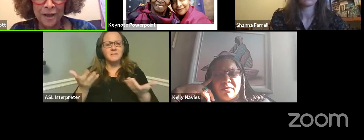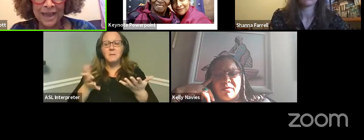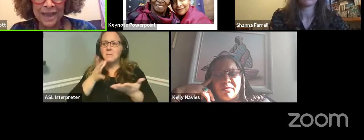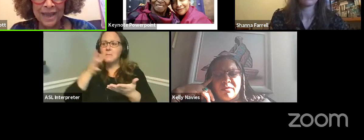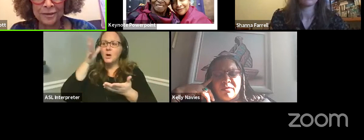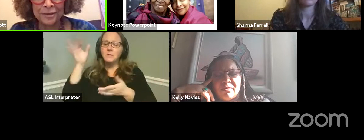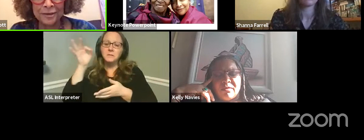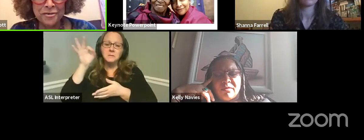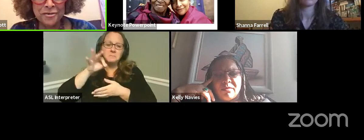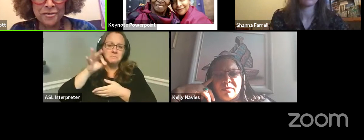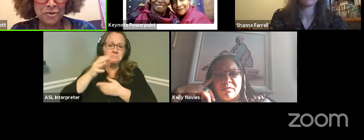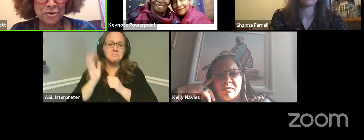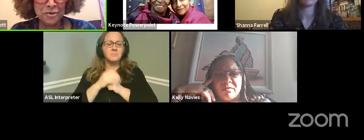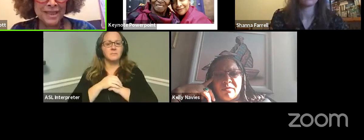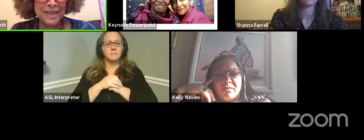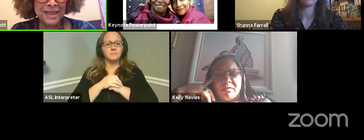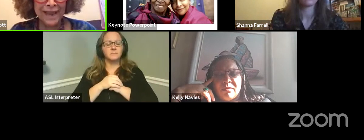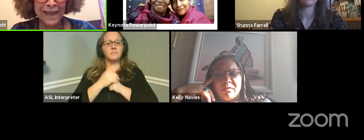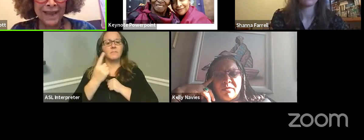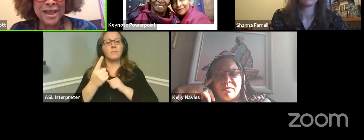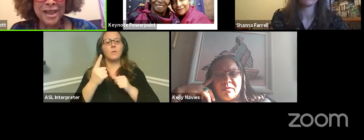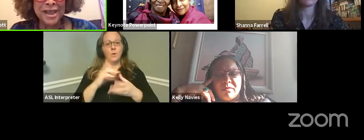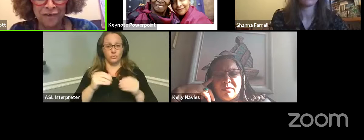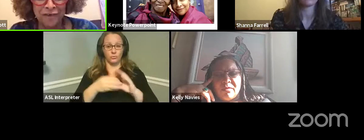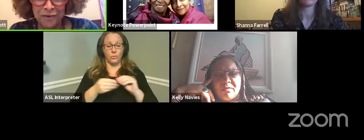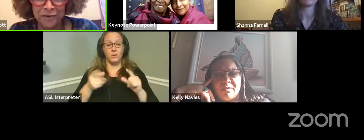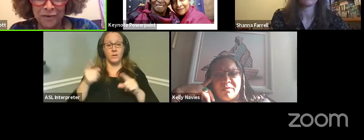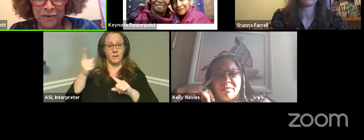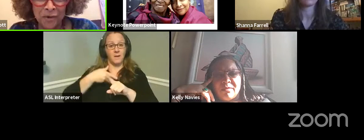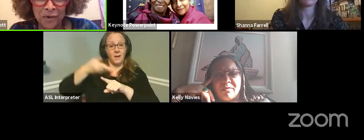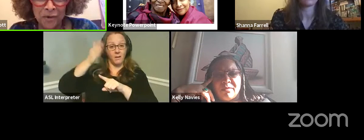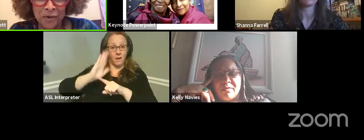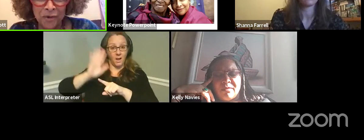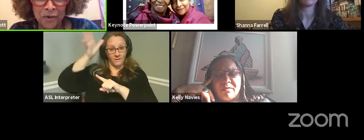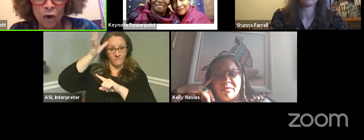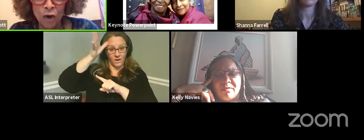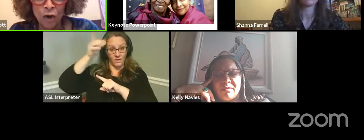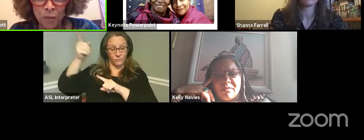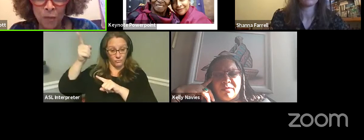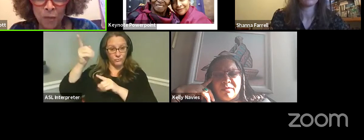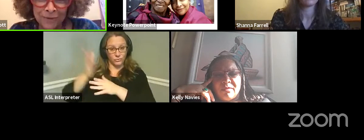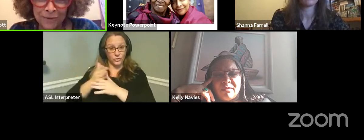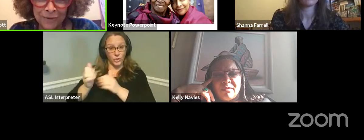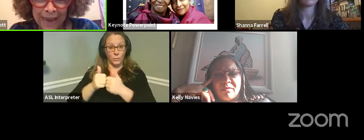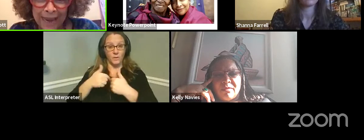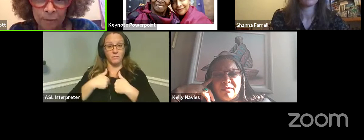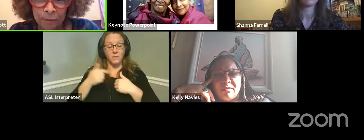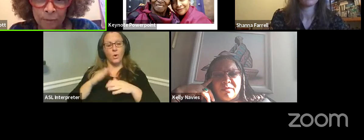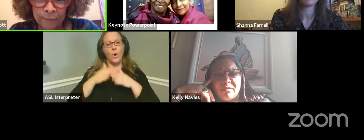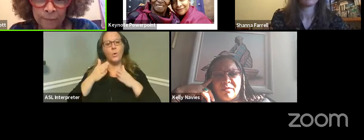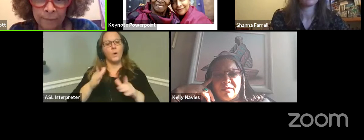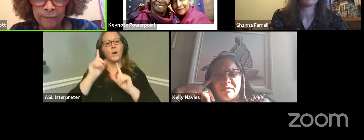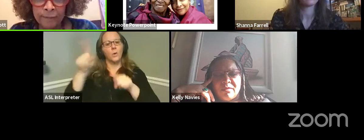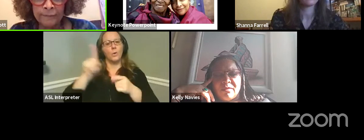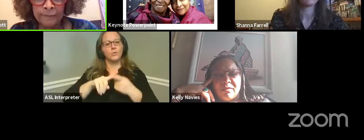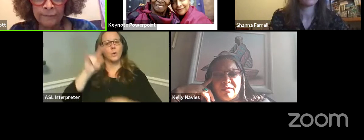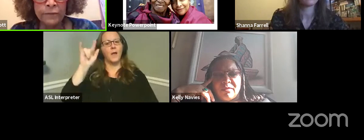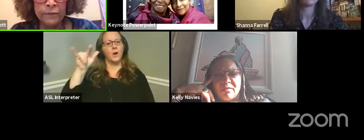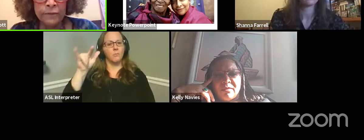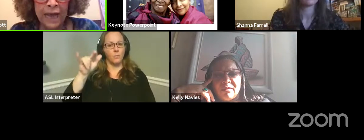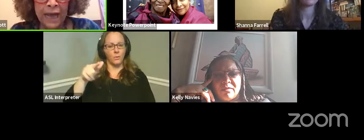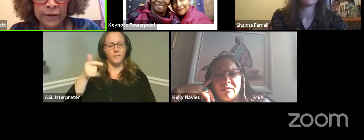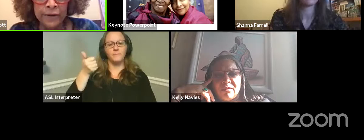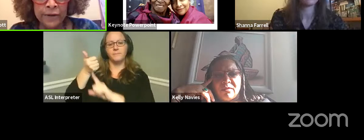parents would tell me. I'll tell you a story that my godfather told me on the way to the airport.